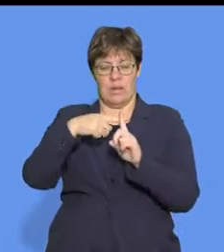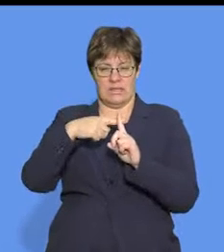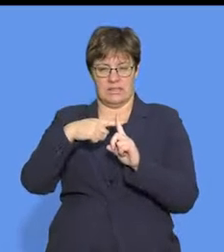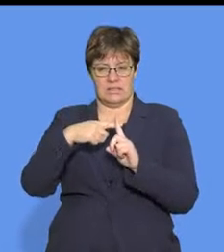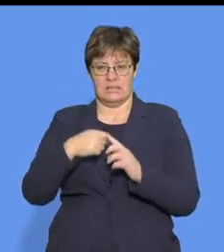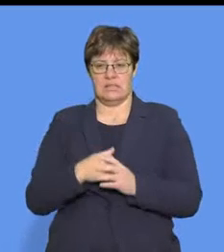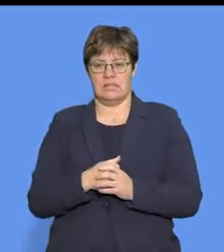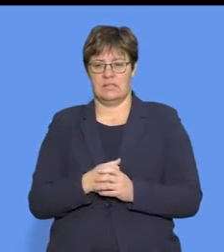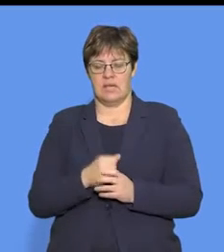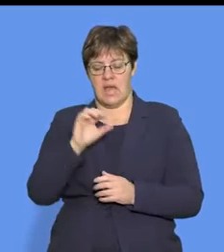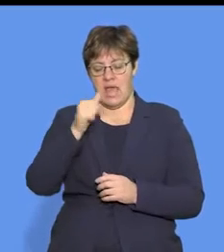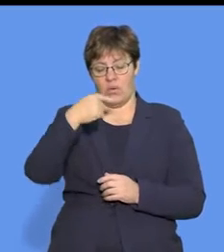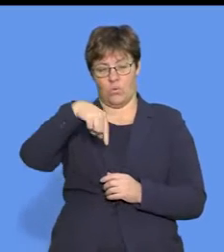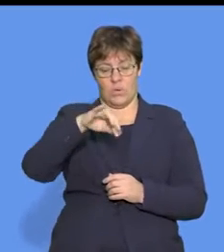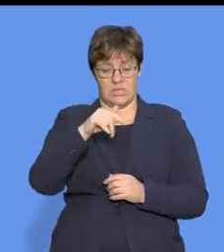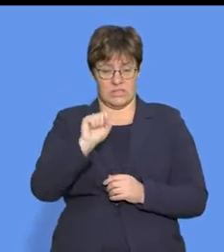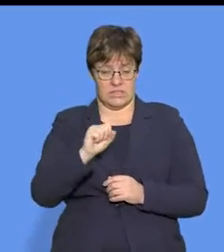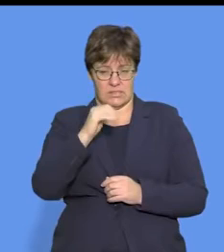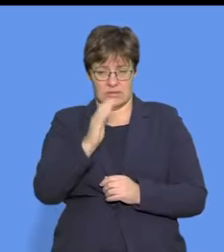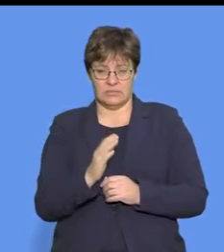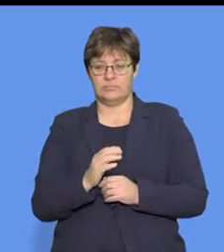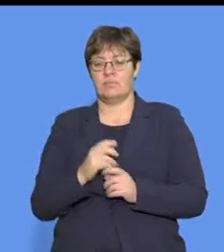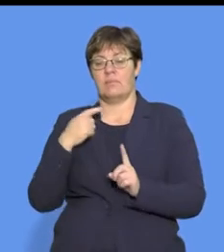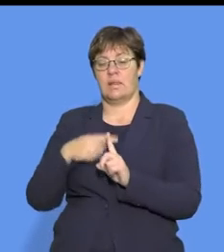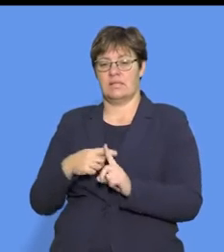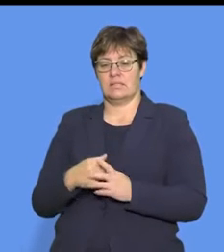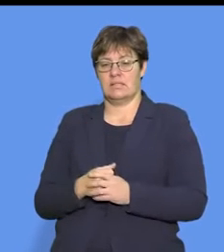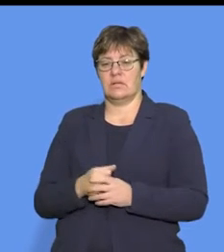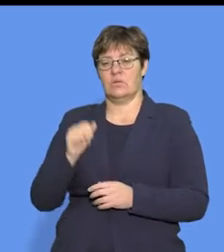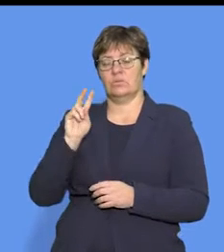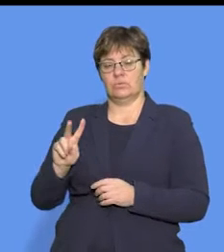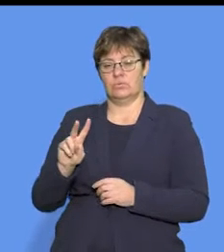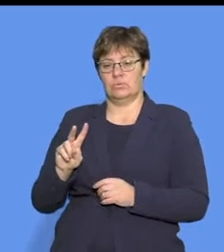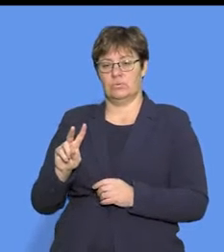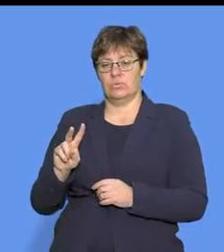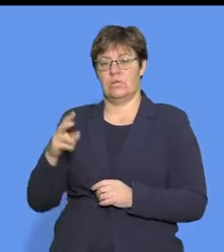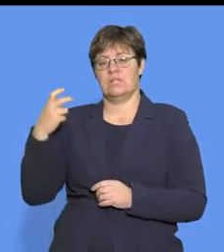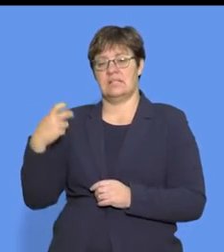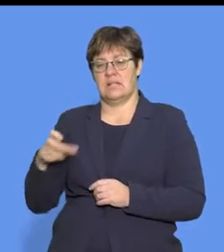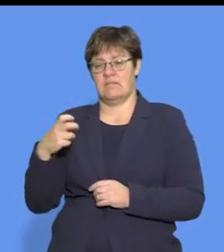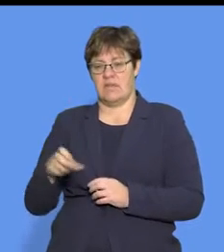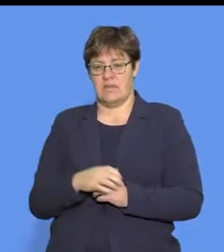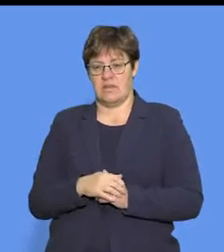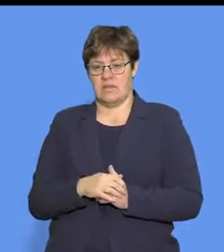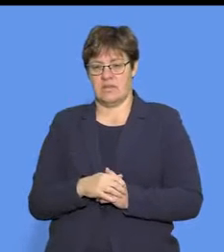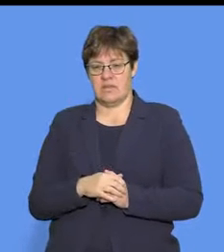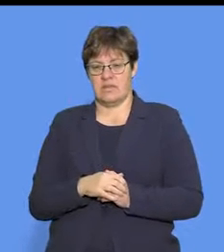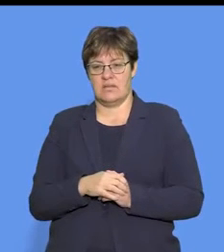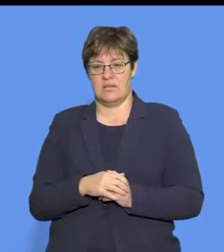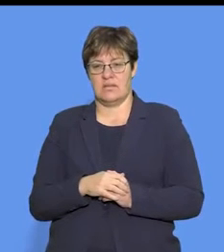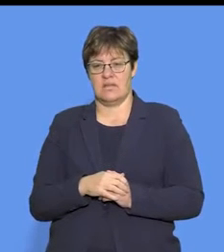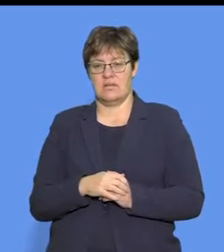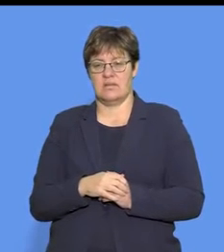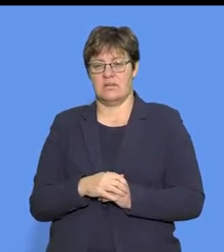ions. And I'm going to put in the phase indicators here, plus 2